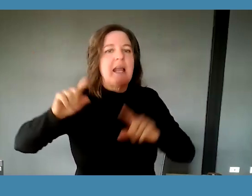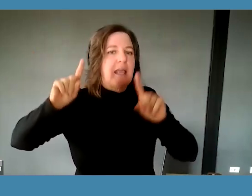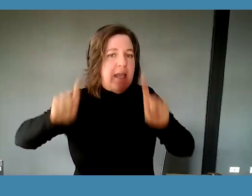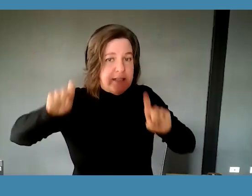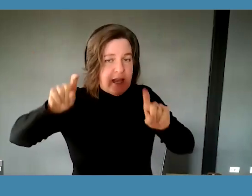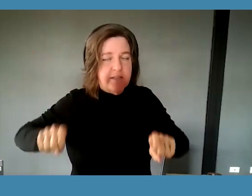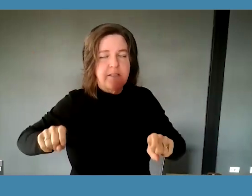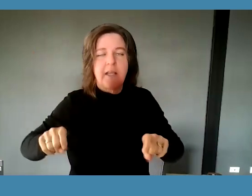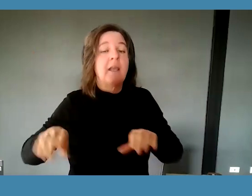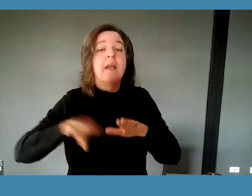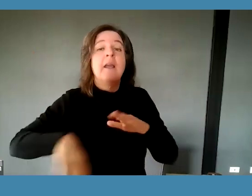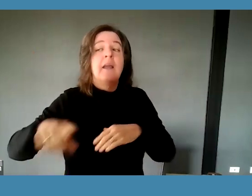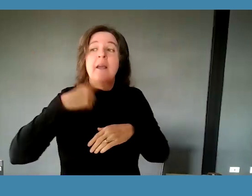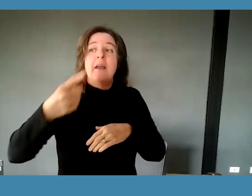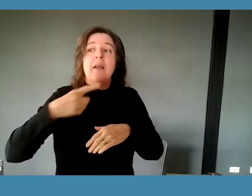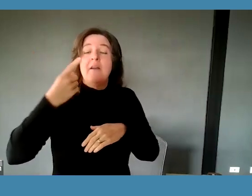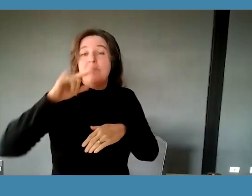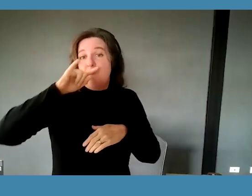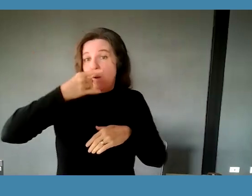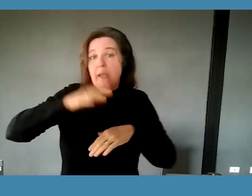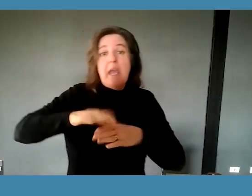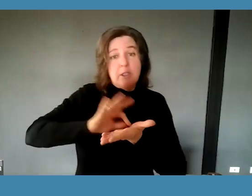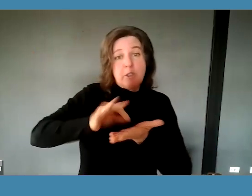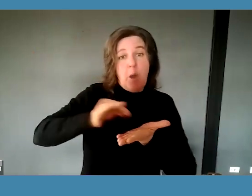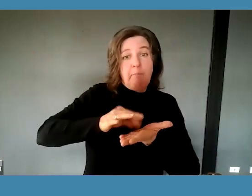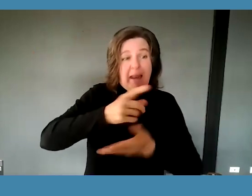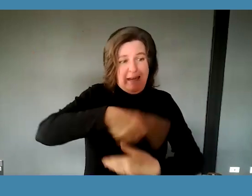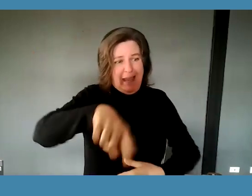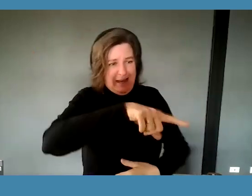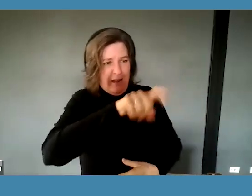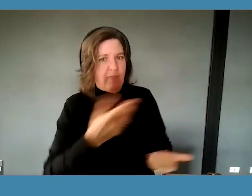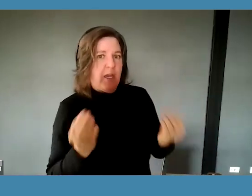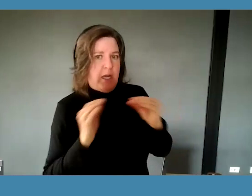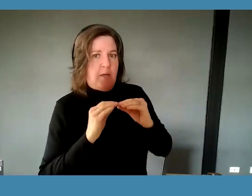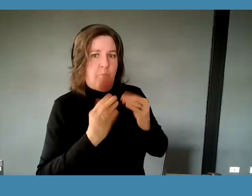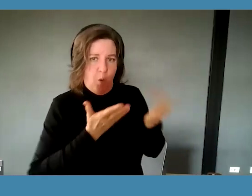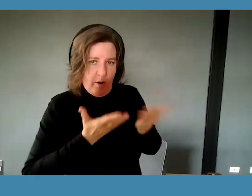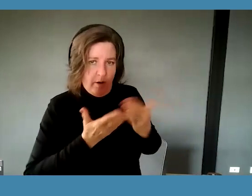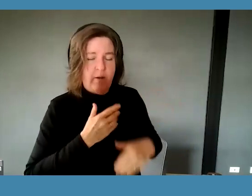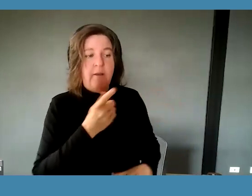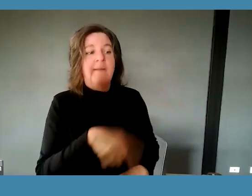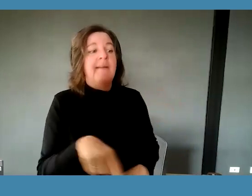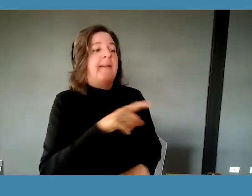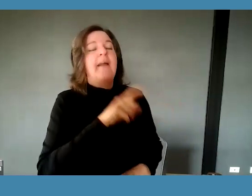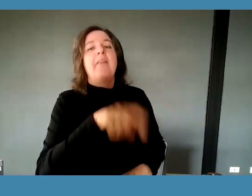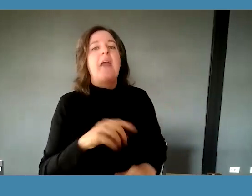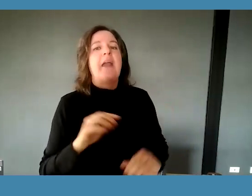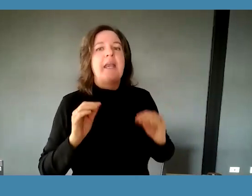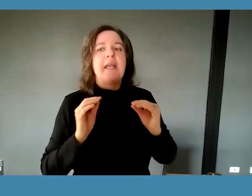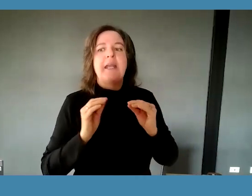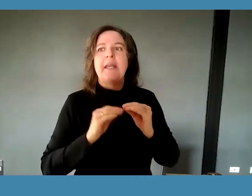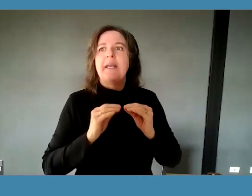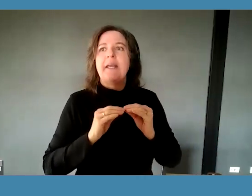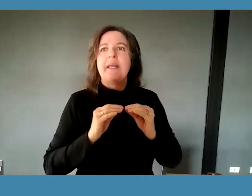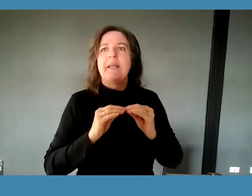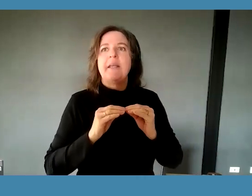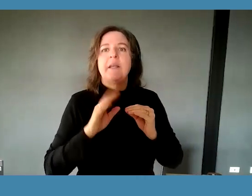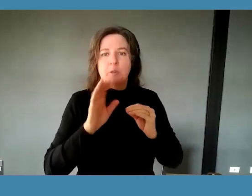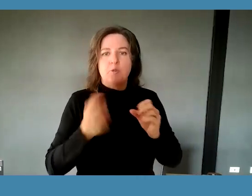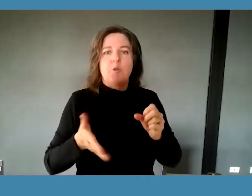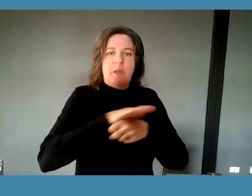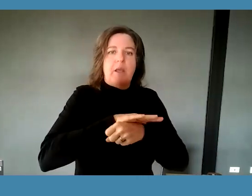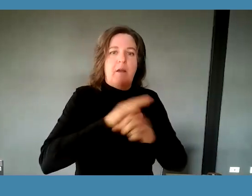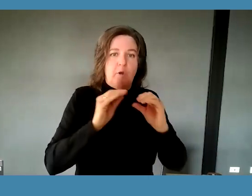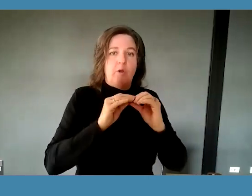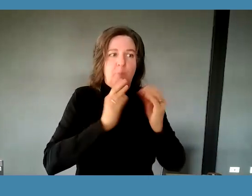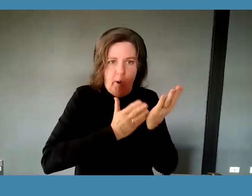on Medicaid, they need more, and they need, you know, they need to be covered more fully.